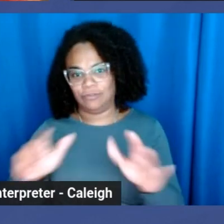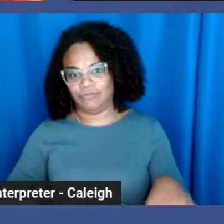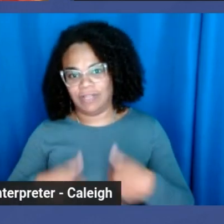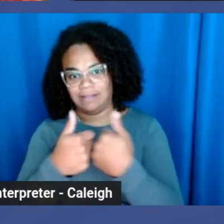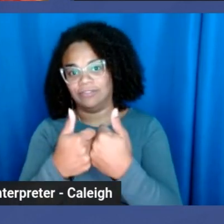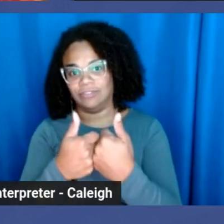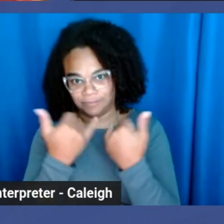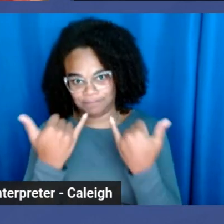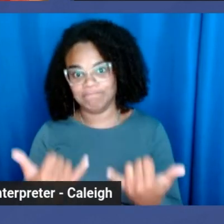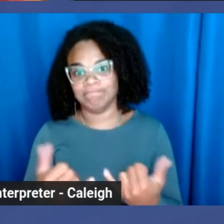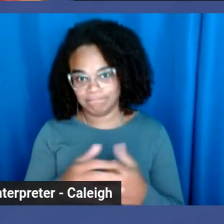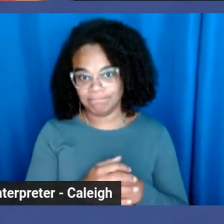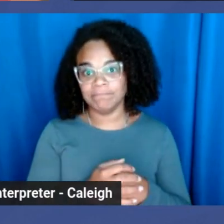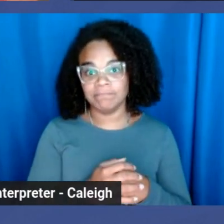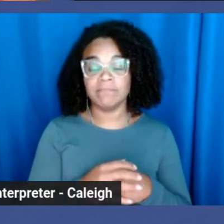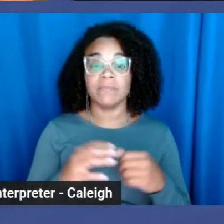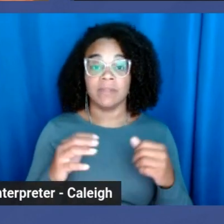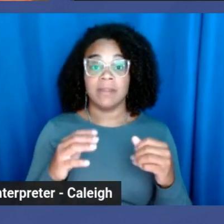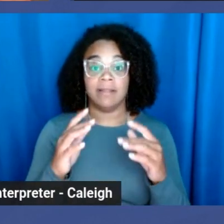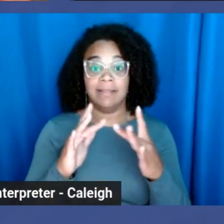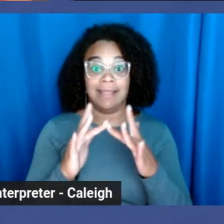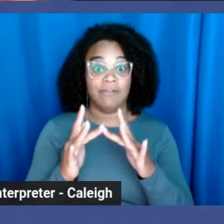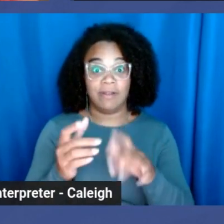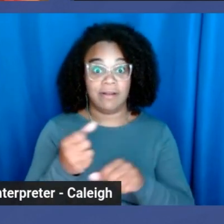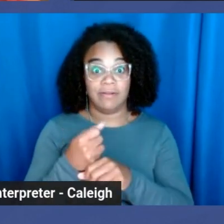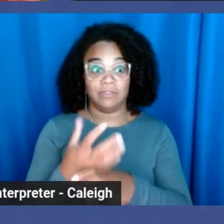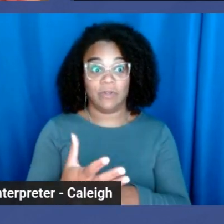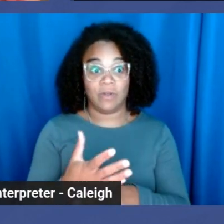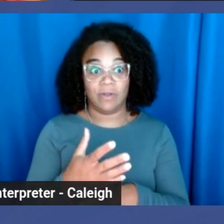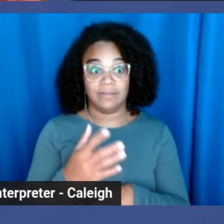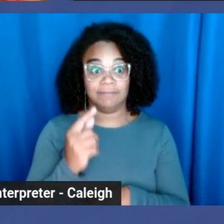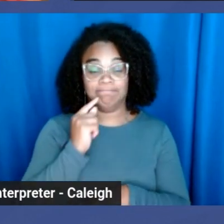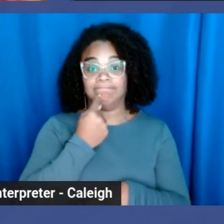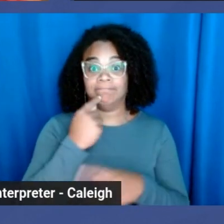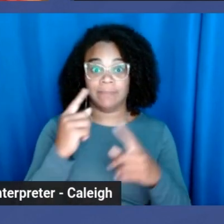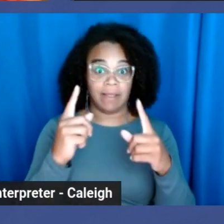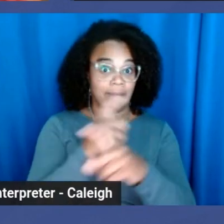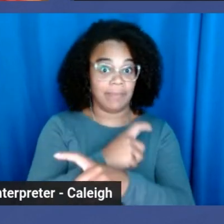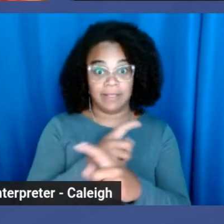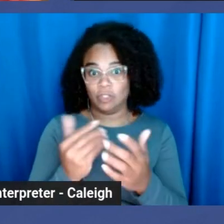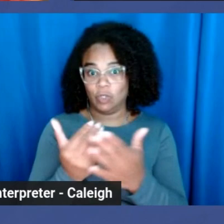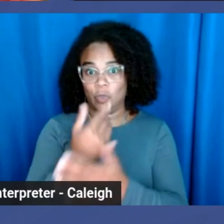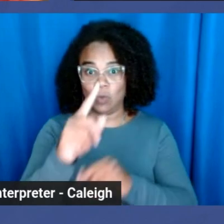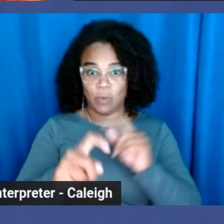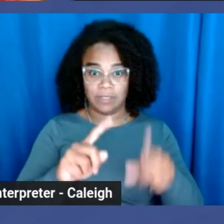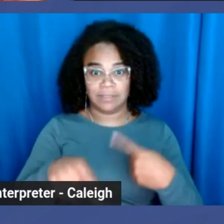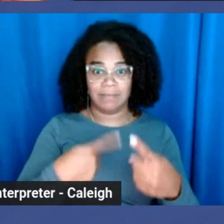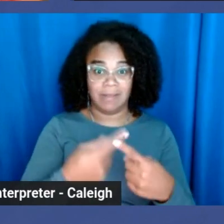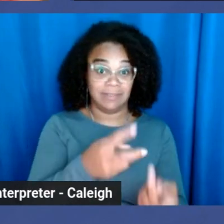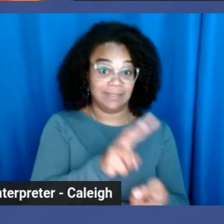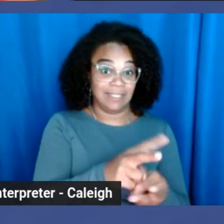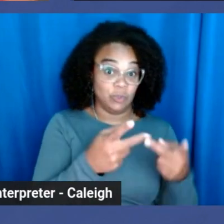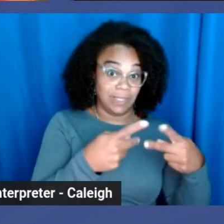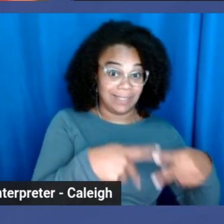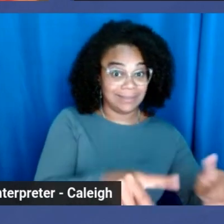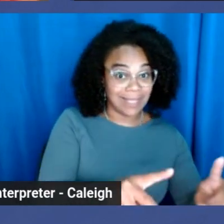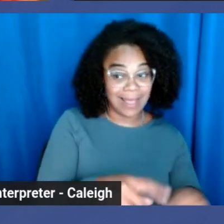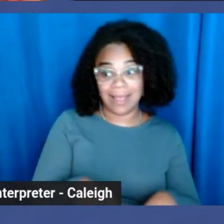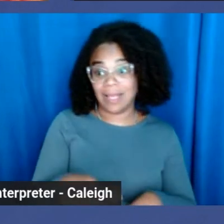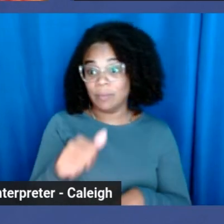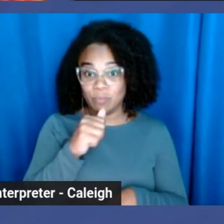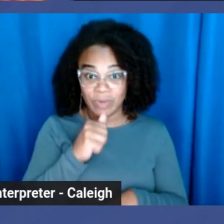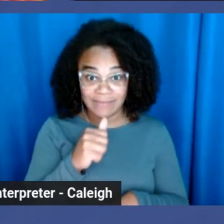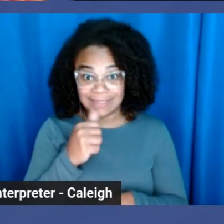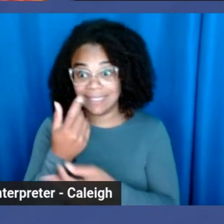internet has raised complex new questions around sexual consent, privacy, free speech,